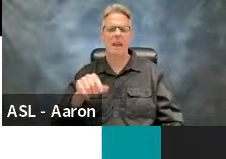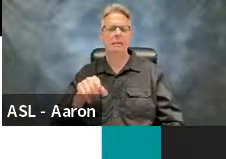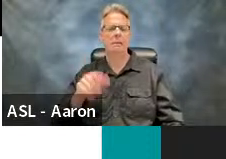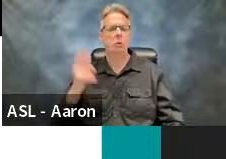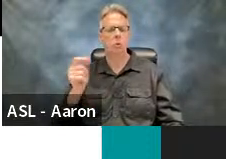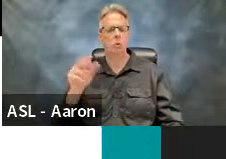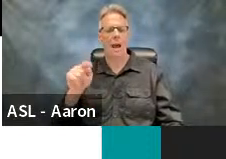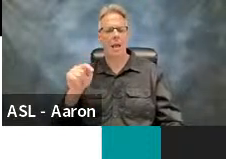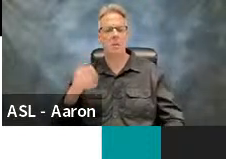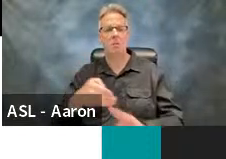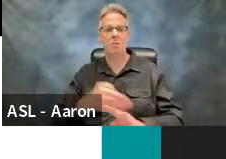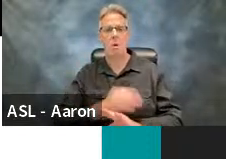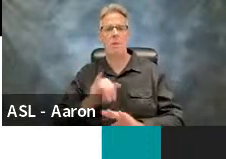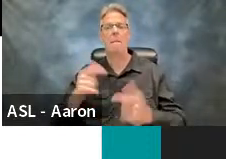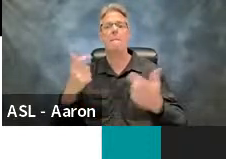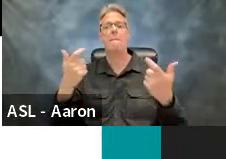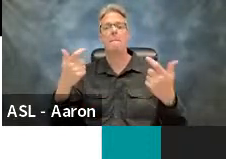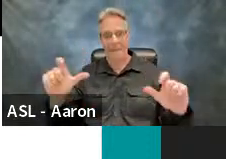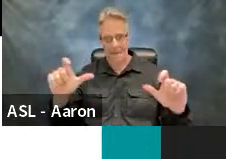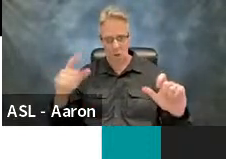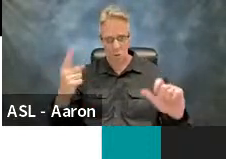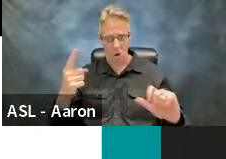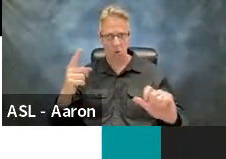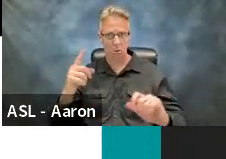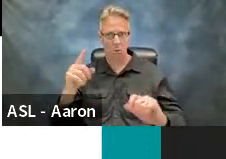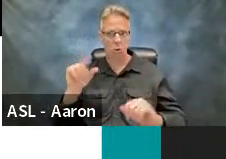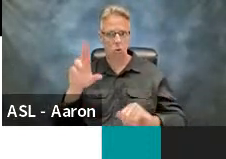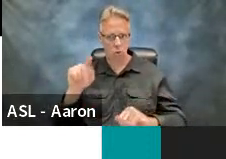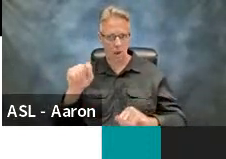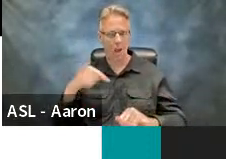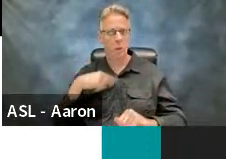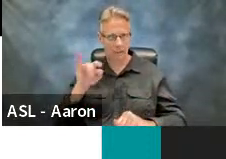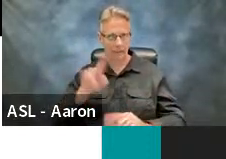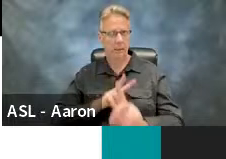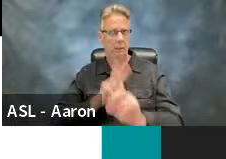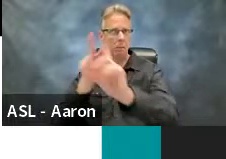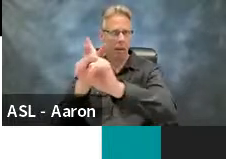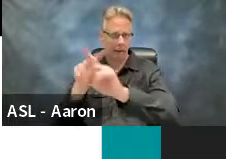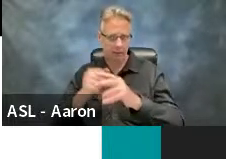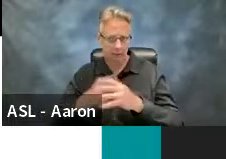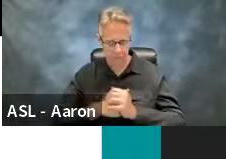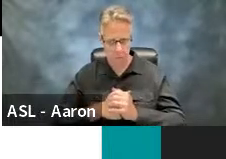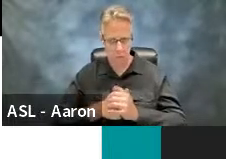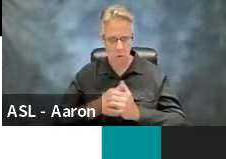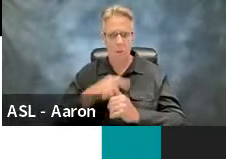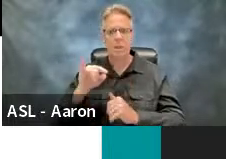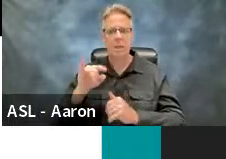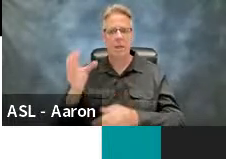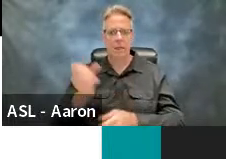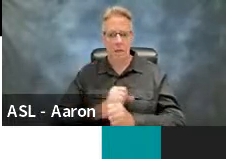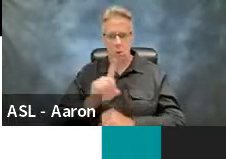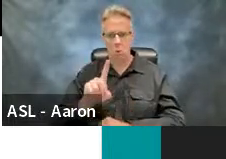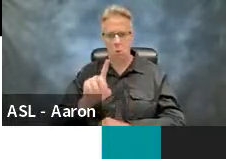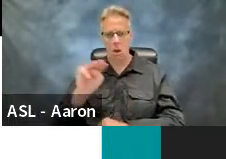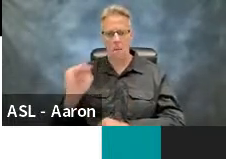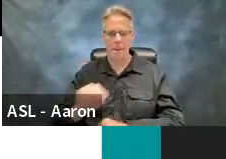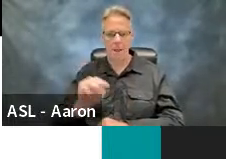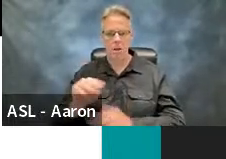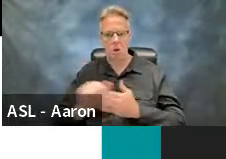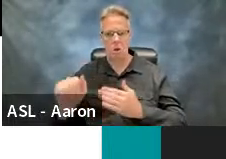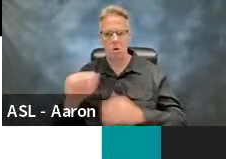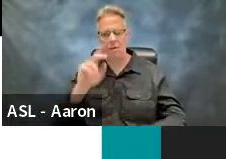the big bridge grant that we also put in for. So we received $1 million from the